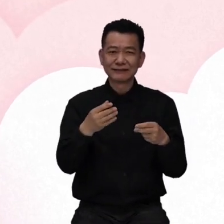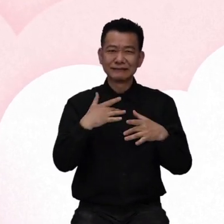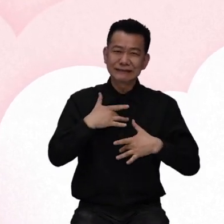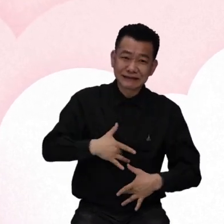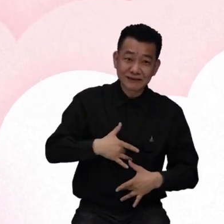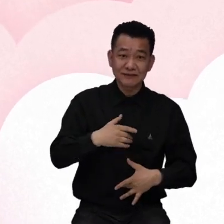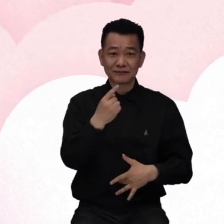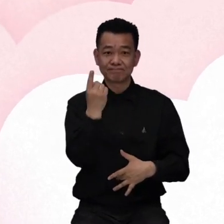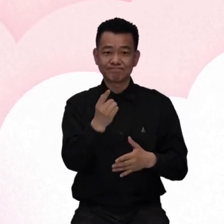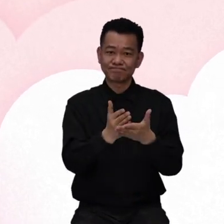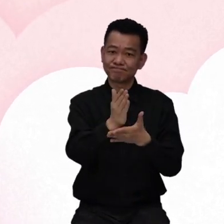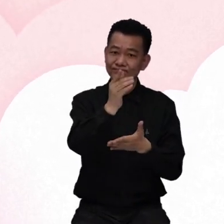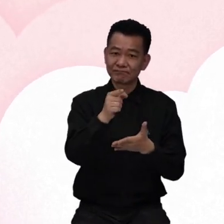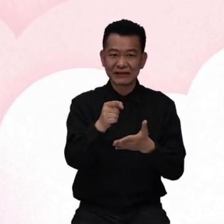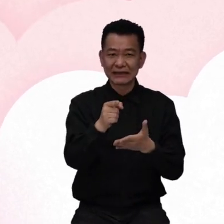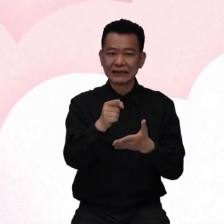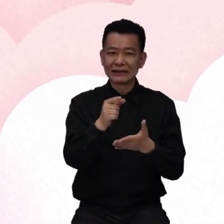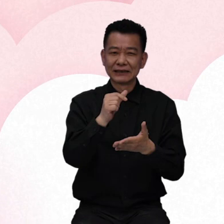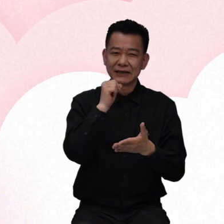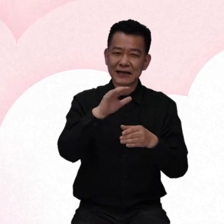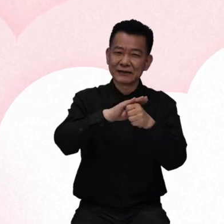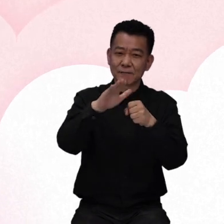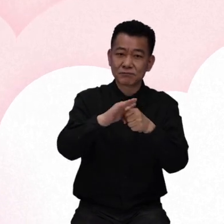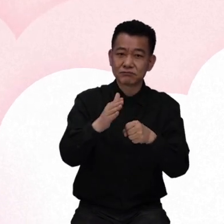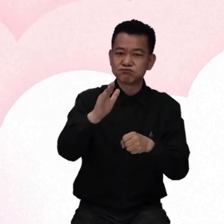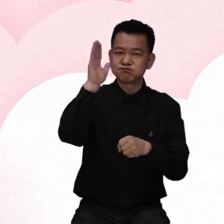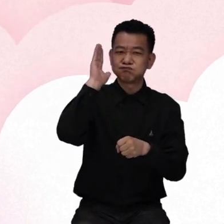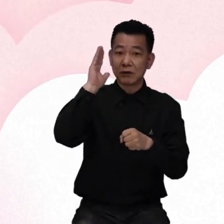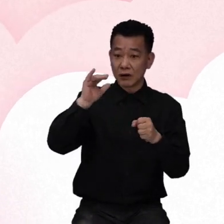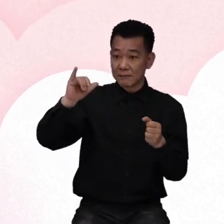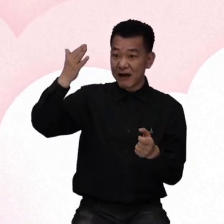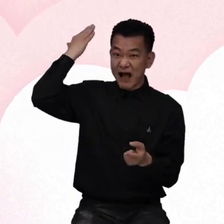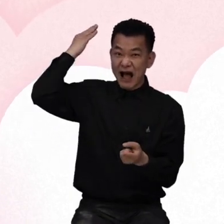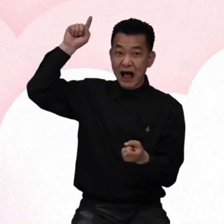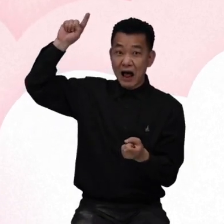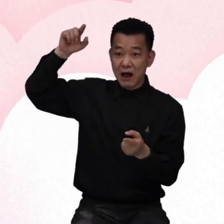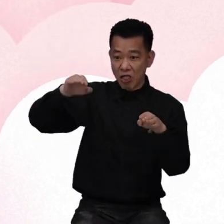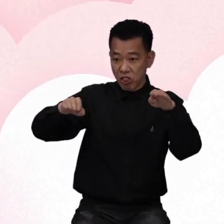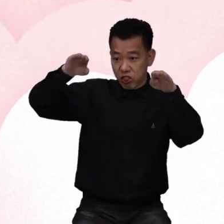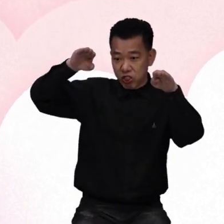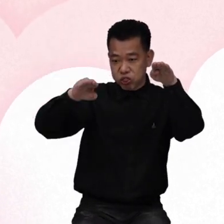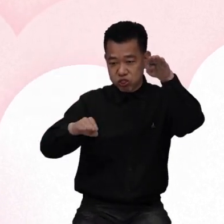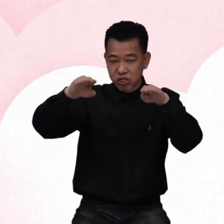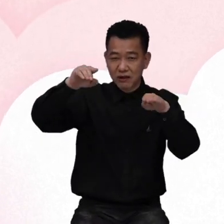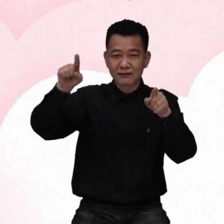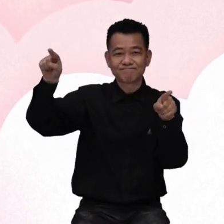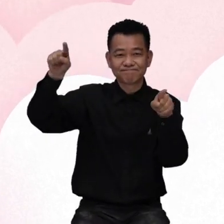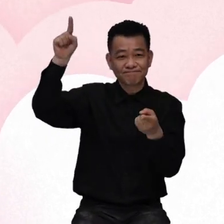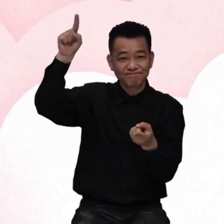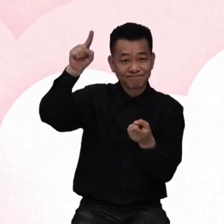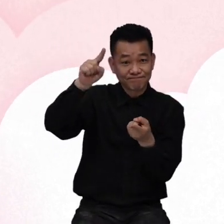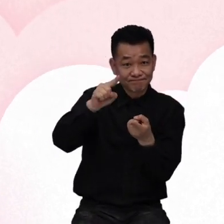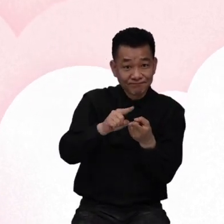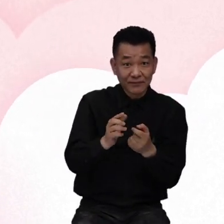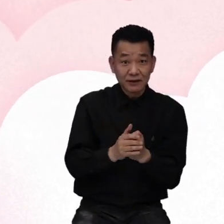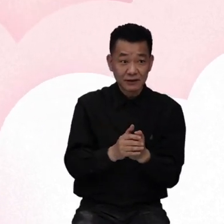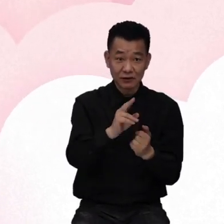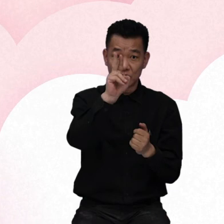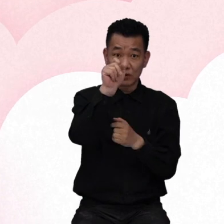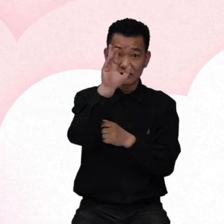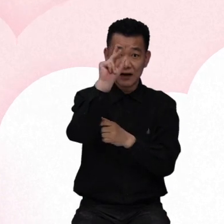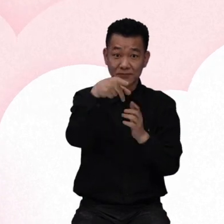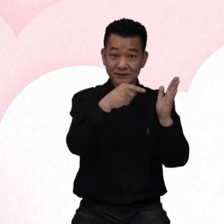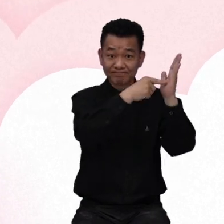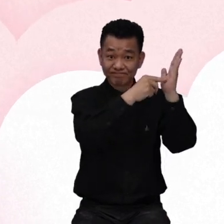experience unfairness and that their rights are not guaranteed. I agree. If we all work for the compliance